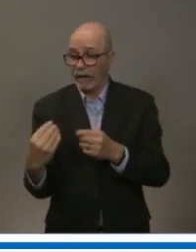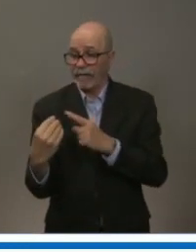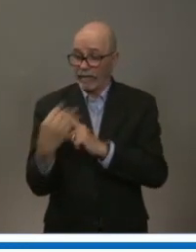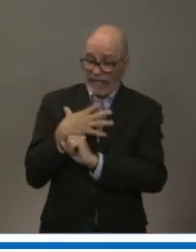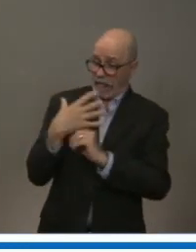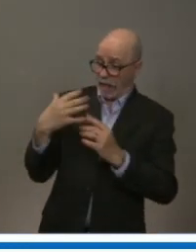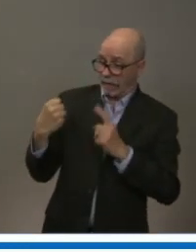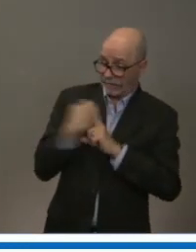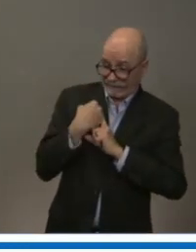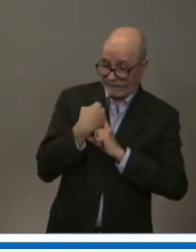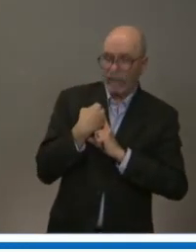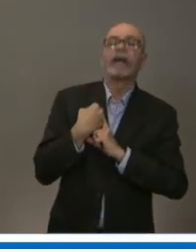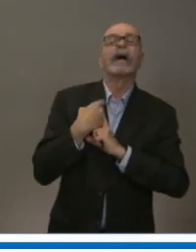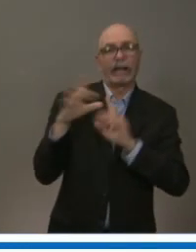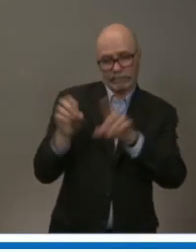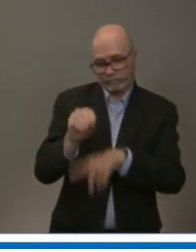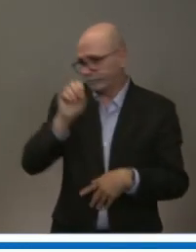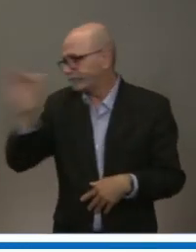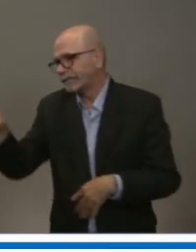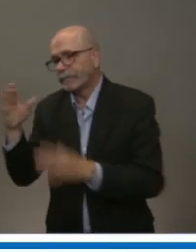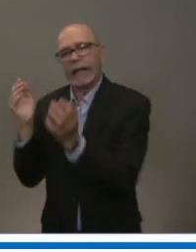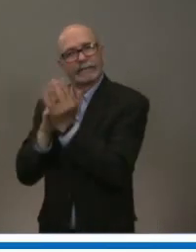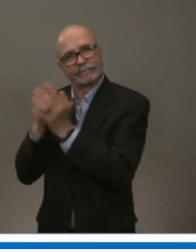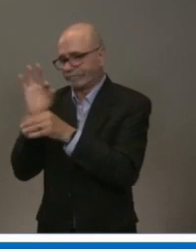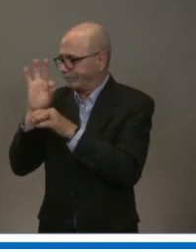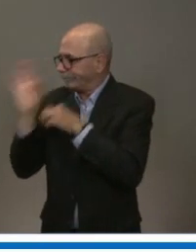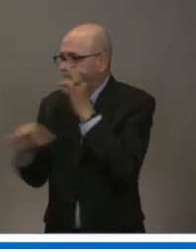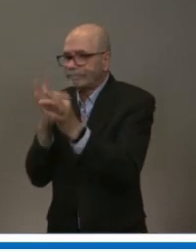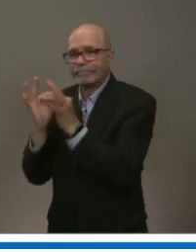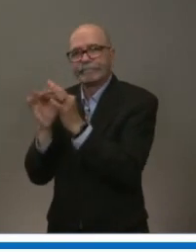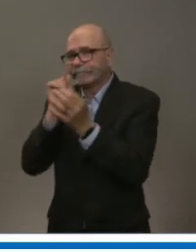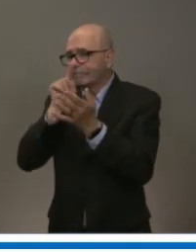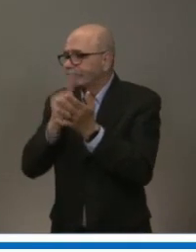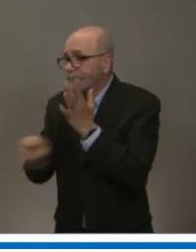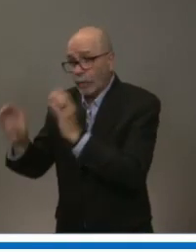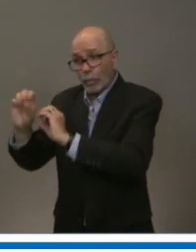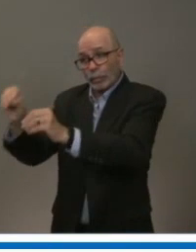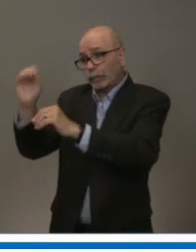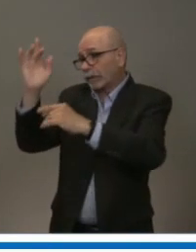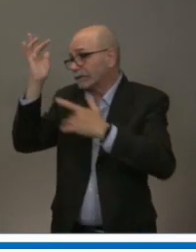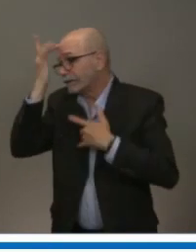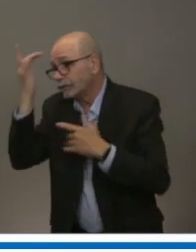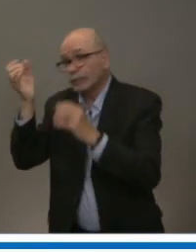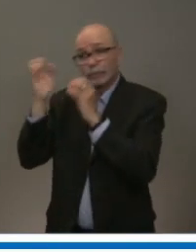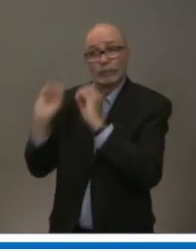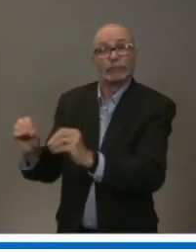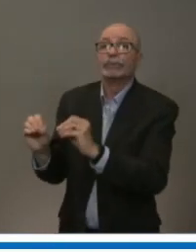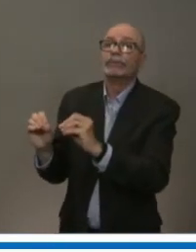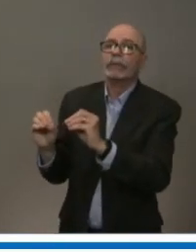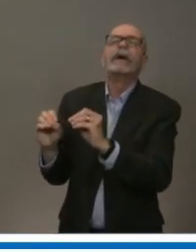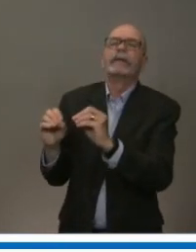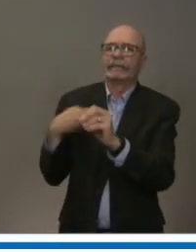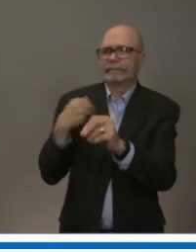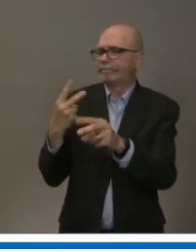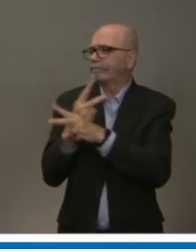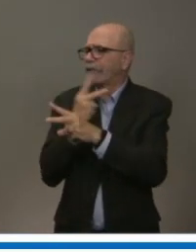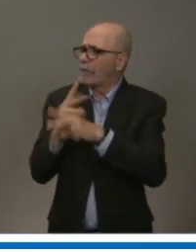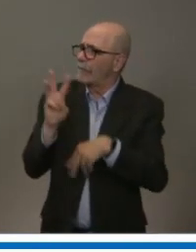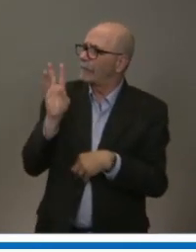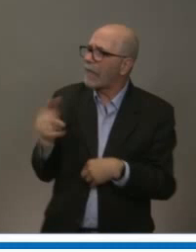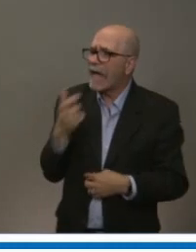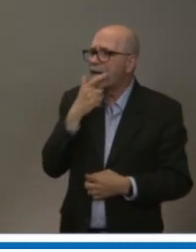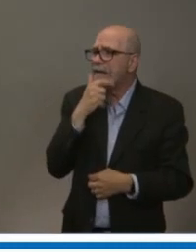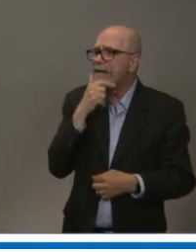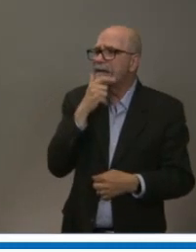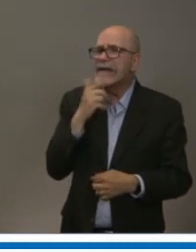them to make sure that they are not infectious. And we're looking at ways,